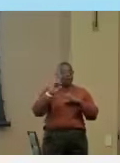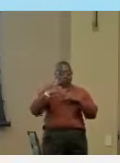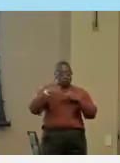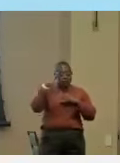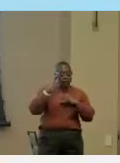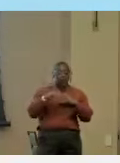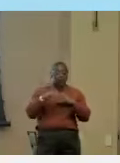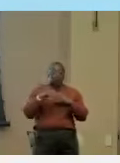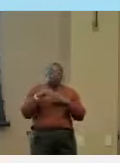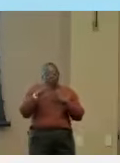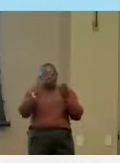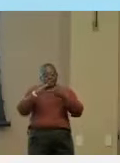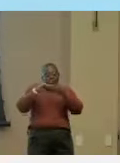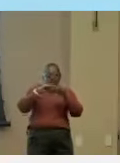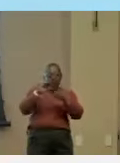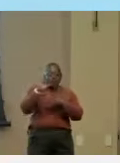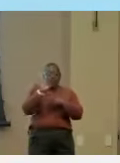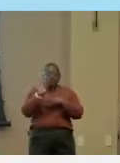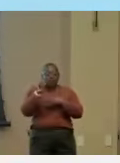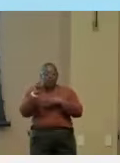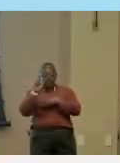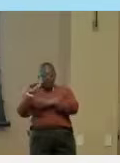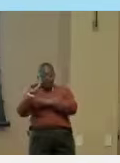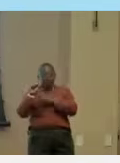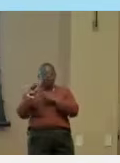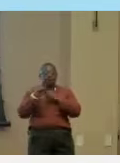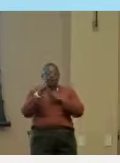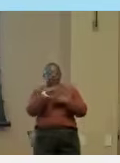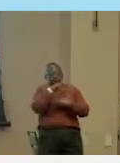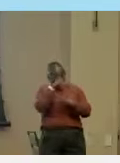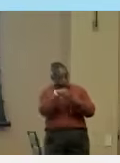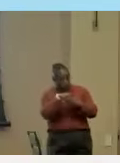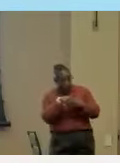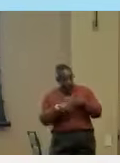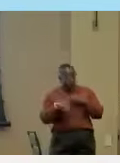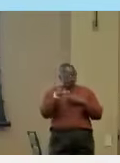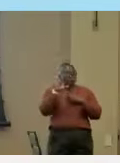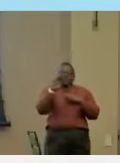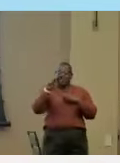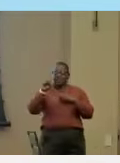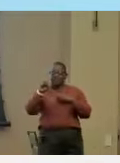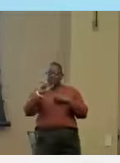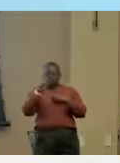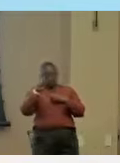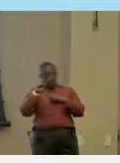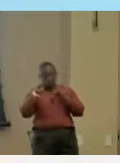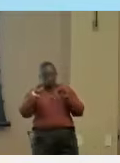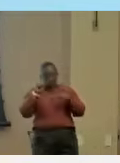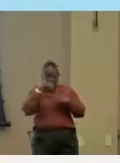Per FDA, we are not allowed to enroll patients with CNS lupus.